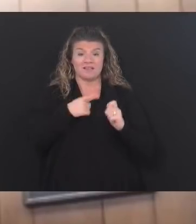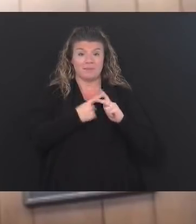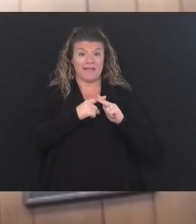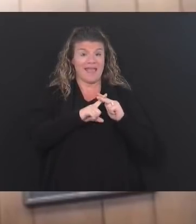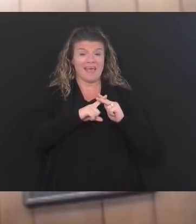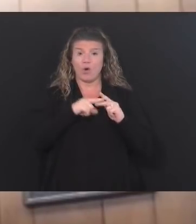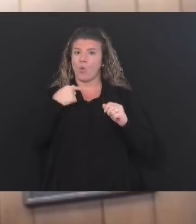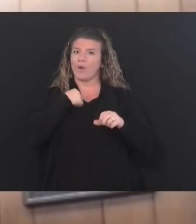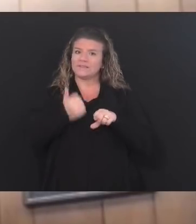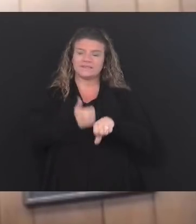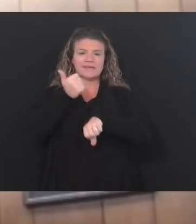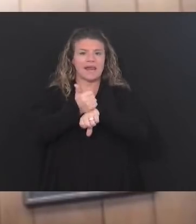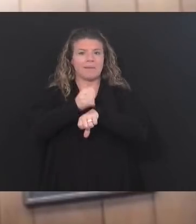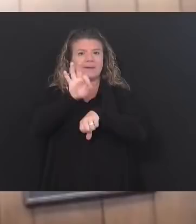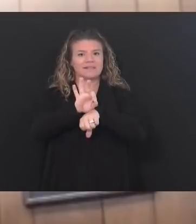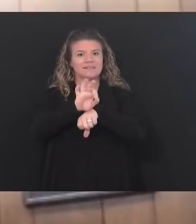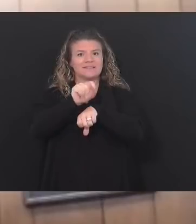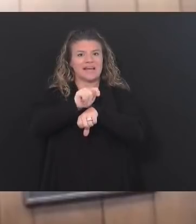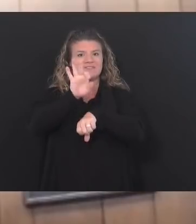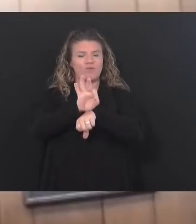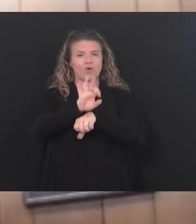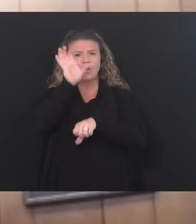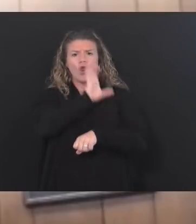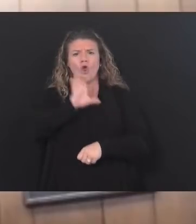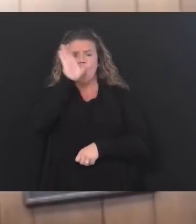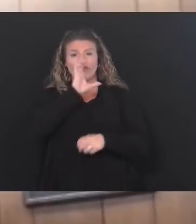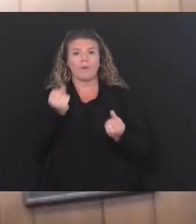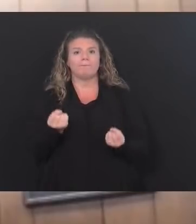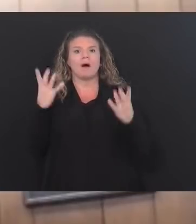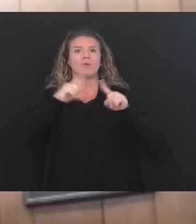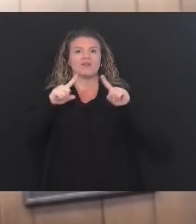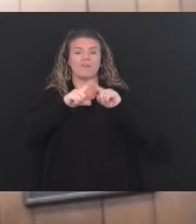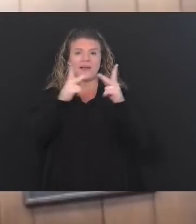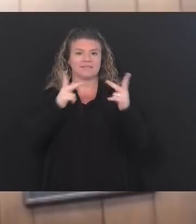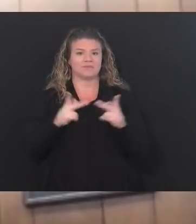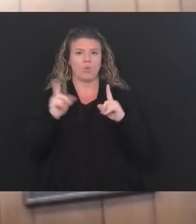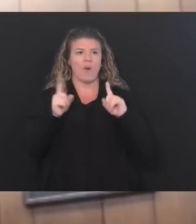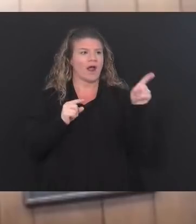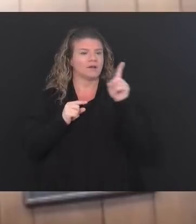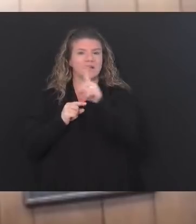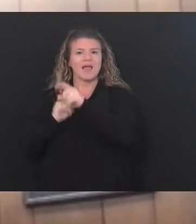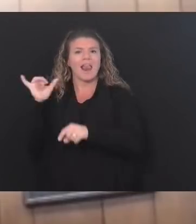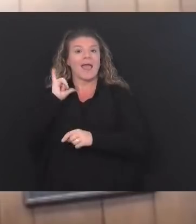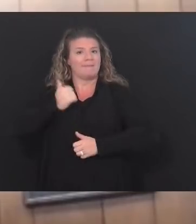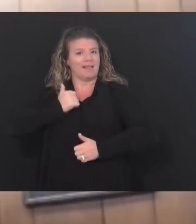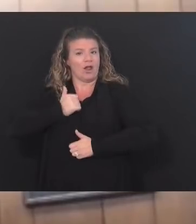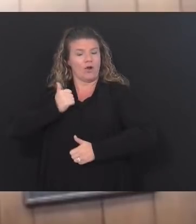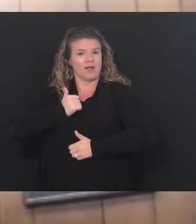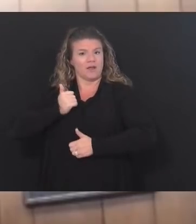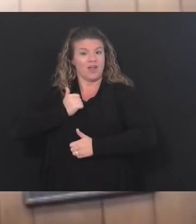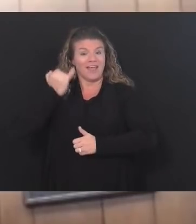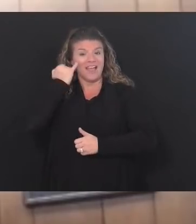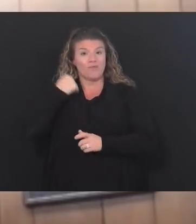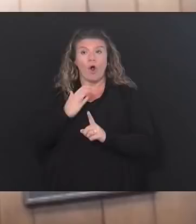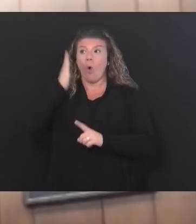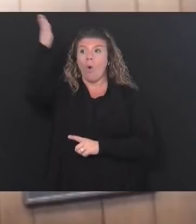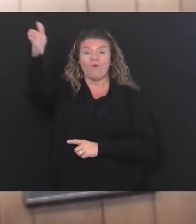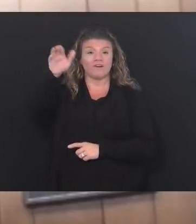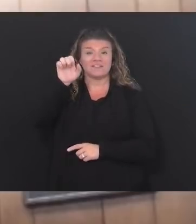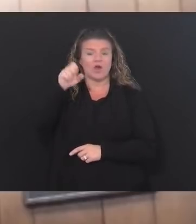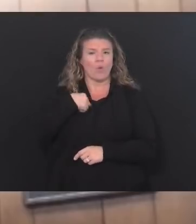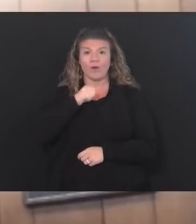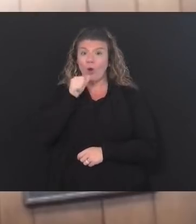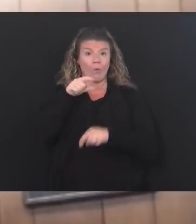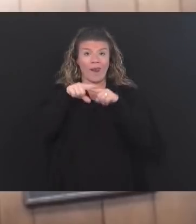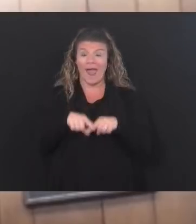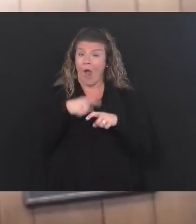force to look for multiple sources of supply. This is just like a military operation overseas. You don't rely on